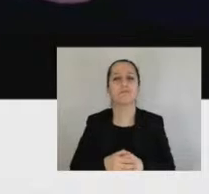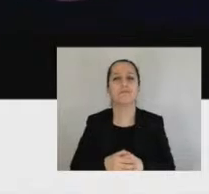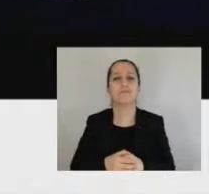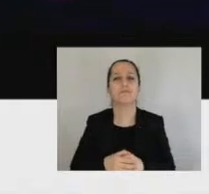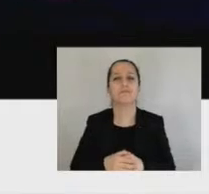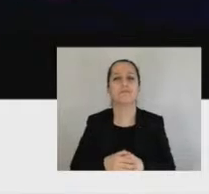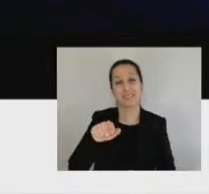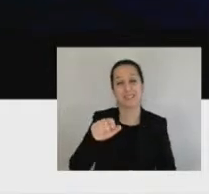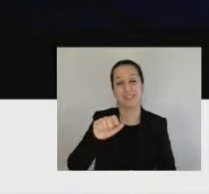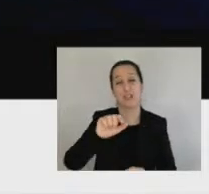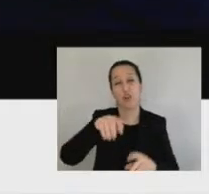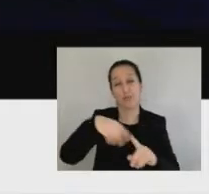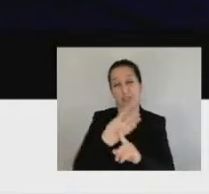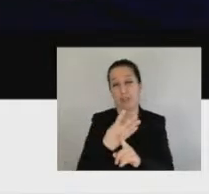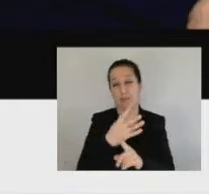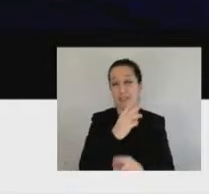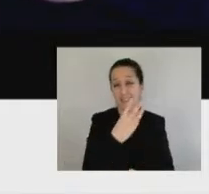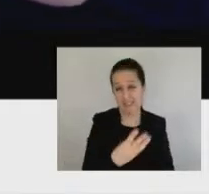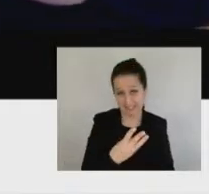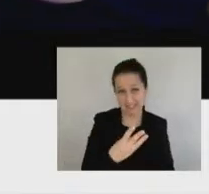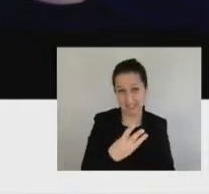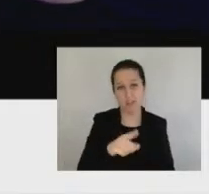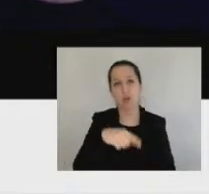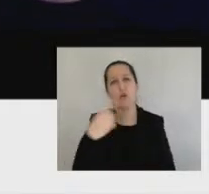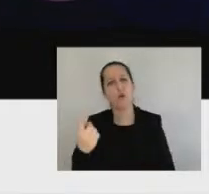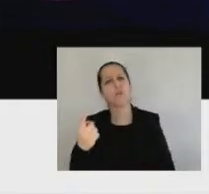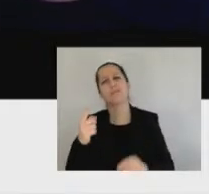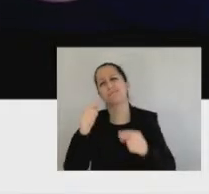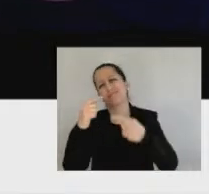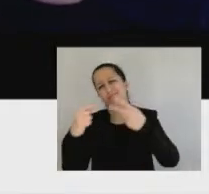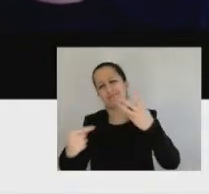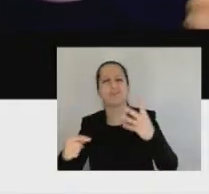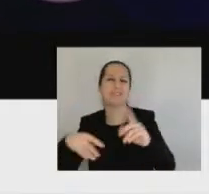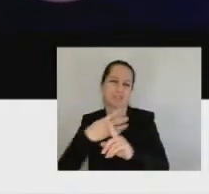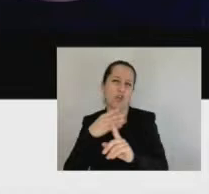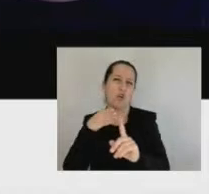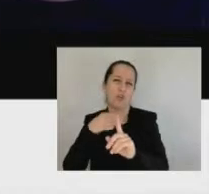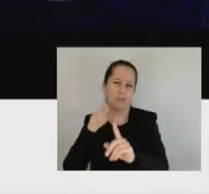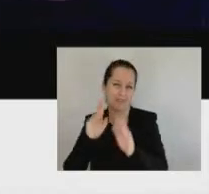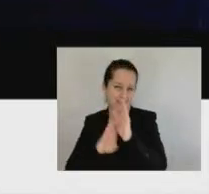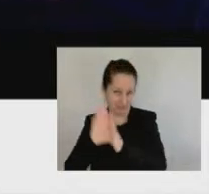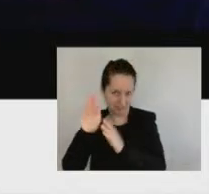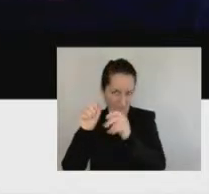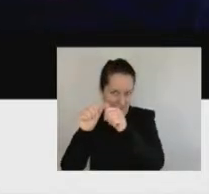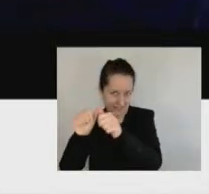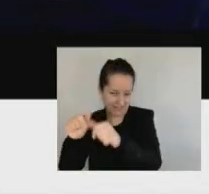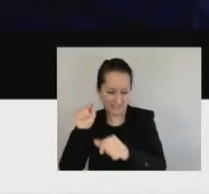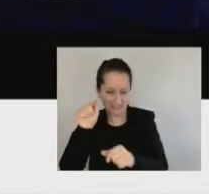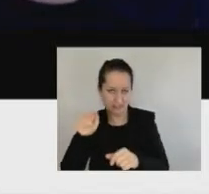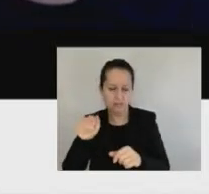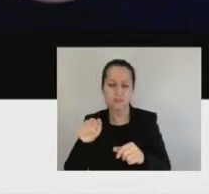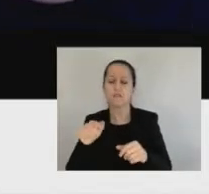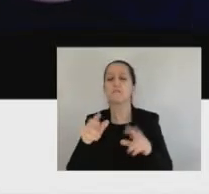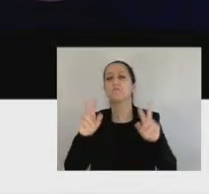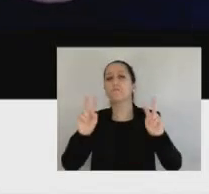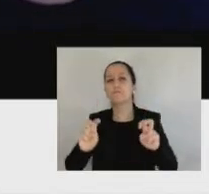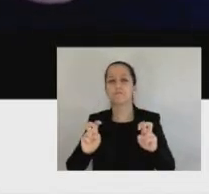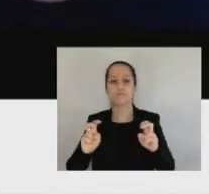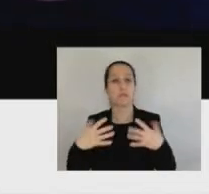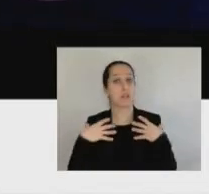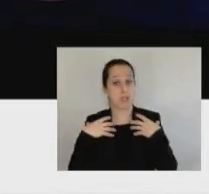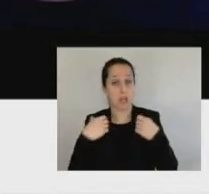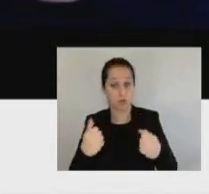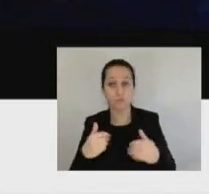interdependence between the health system and the other SDGs. We cannot advance in health